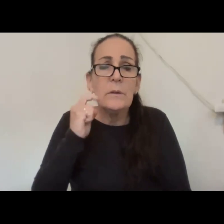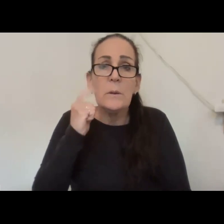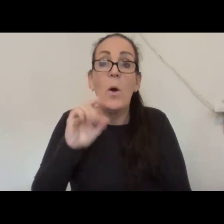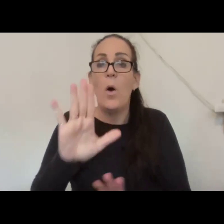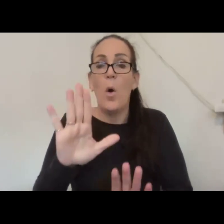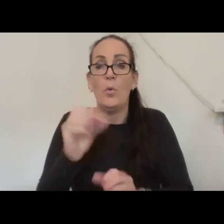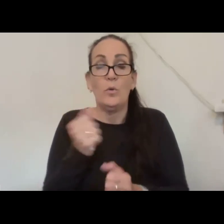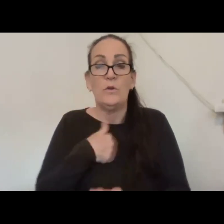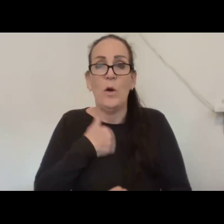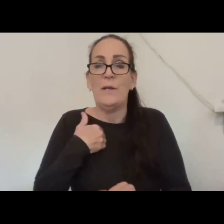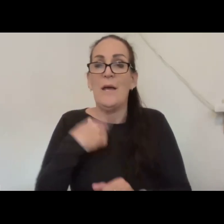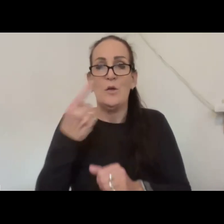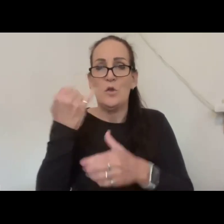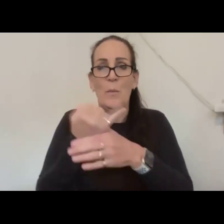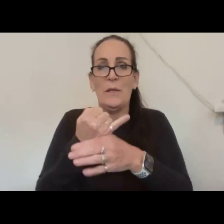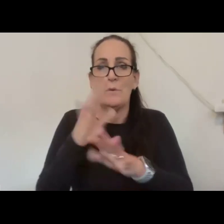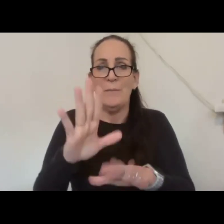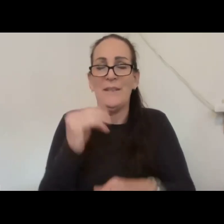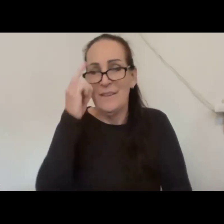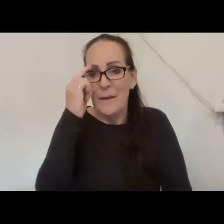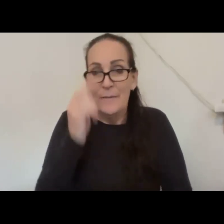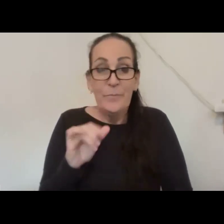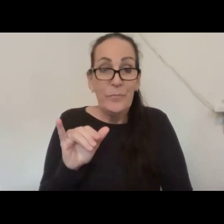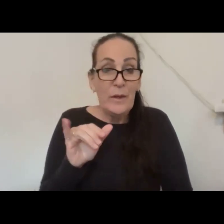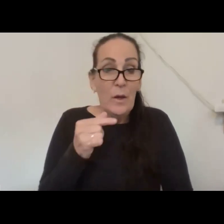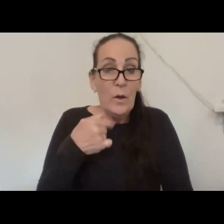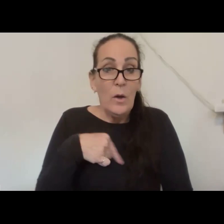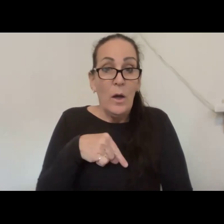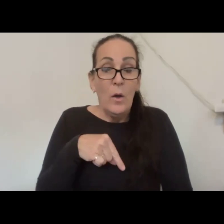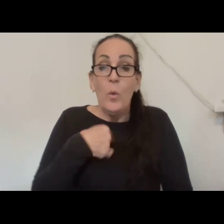Oh, there we go. We're going to be also looking at